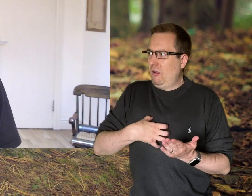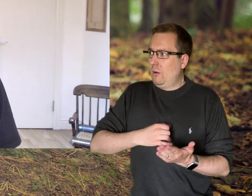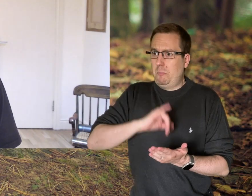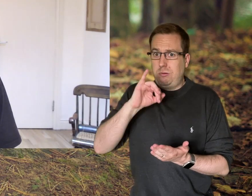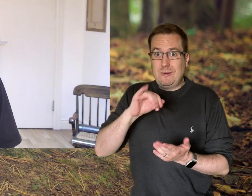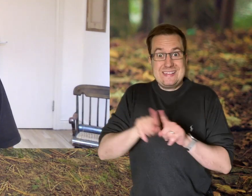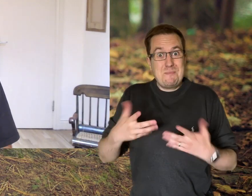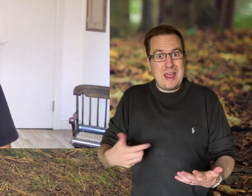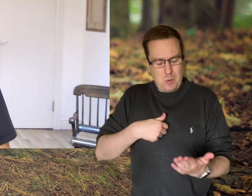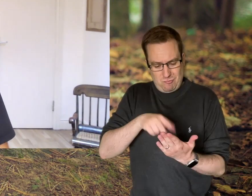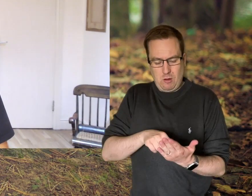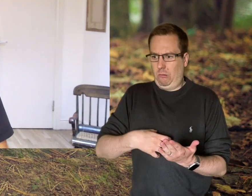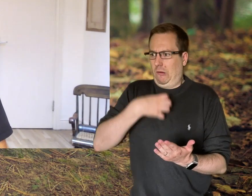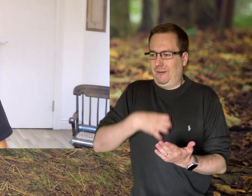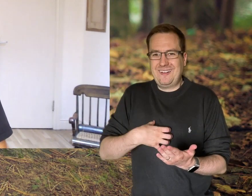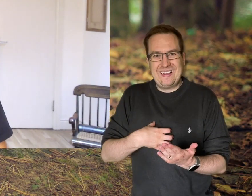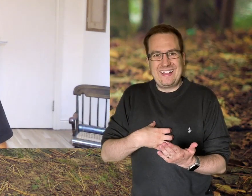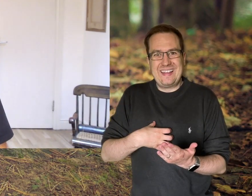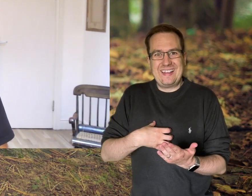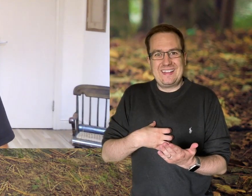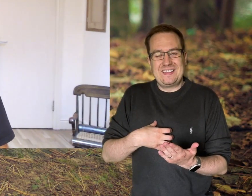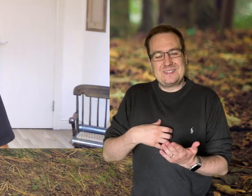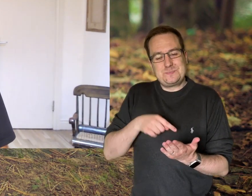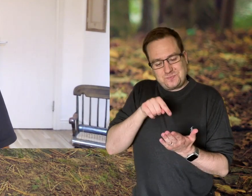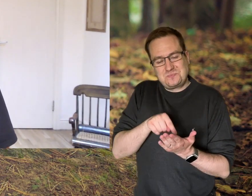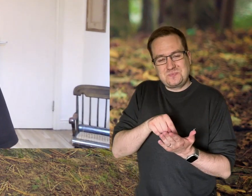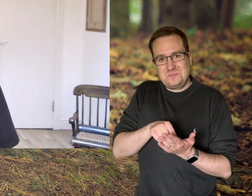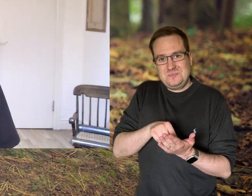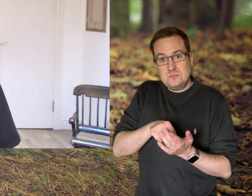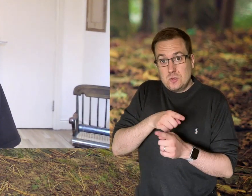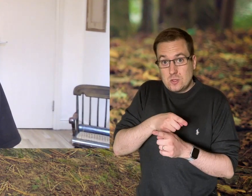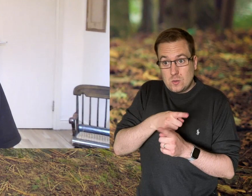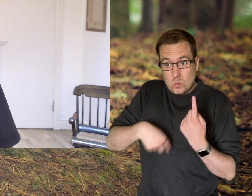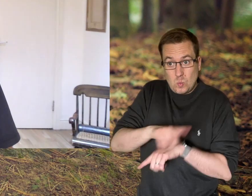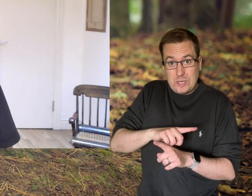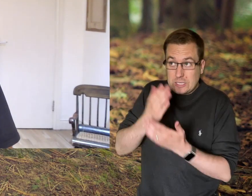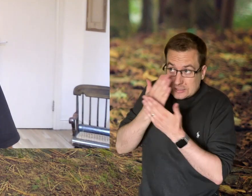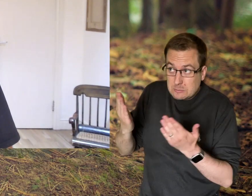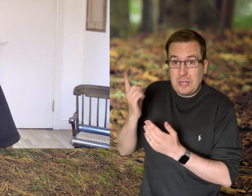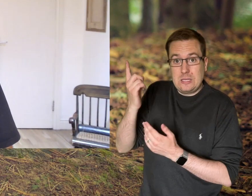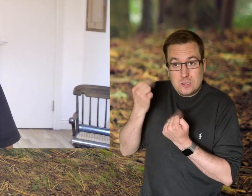now. But the ultimate question it asks all of us is, will we submit to Jesus?